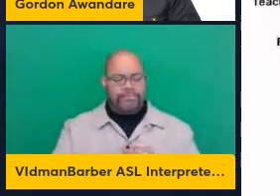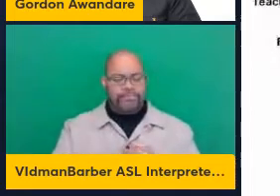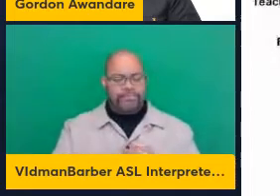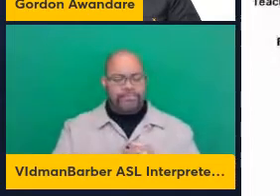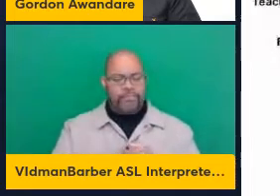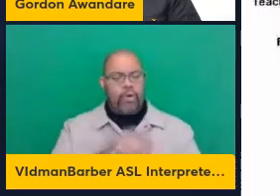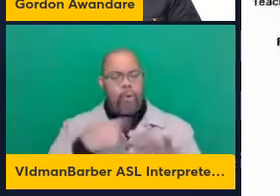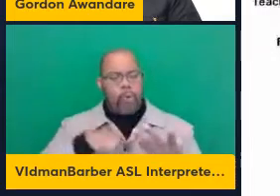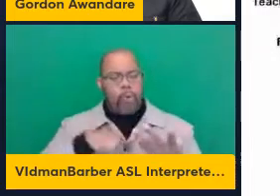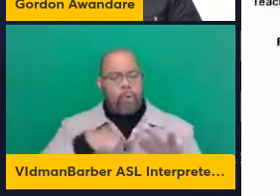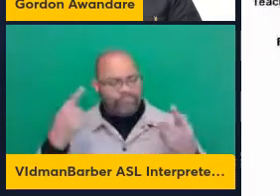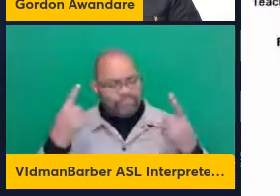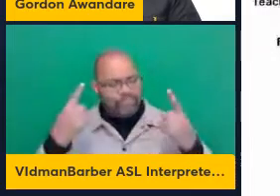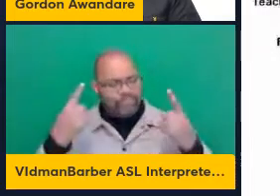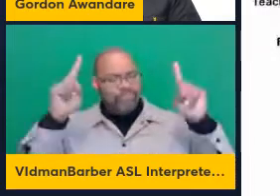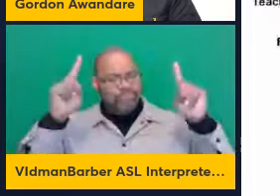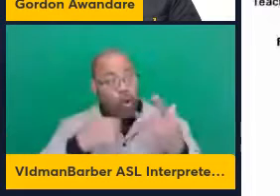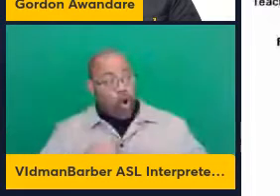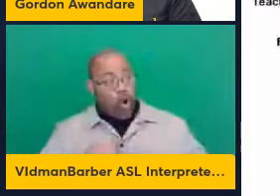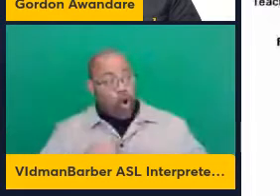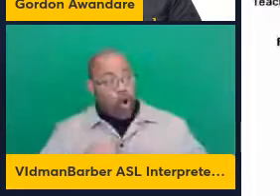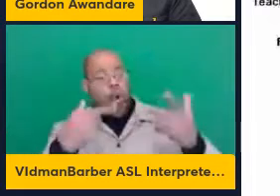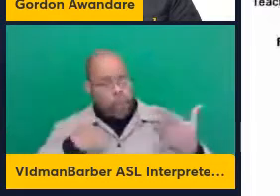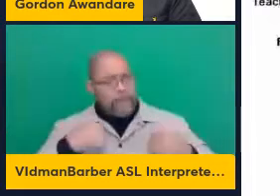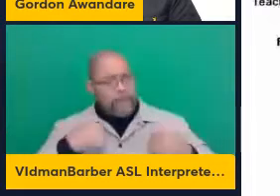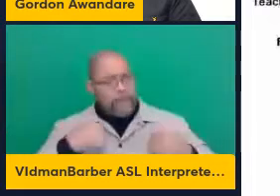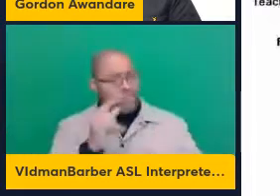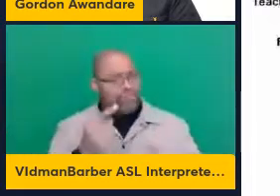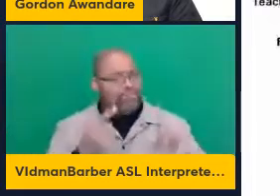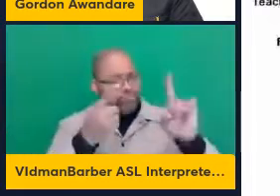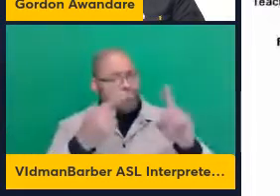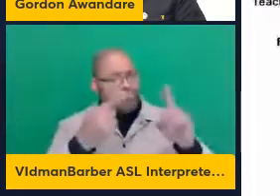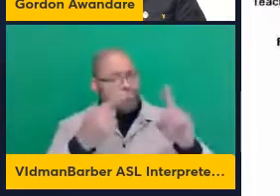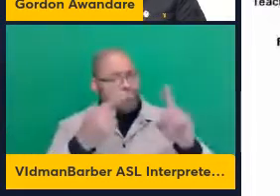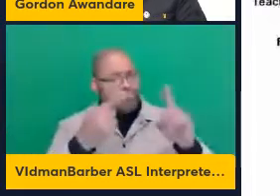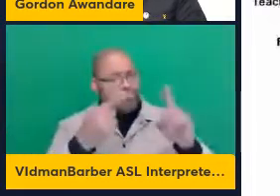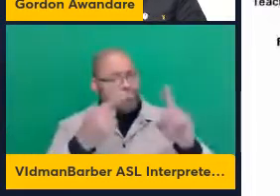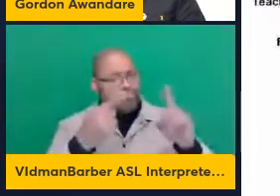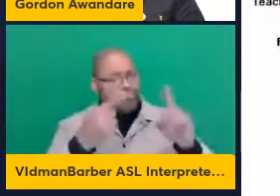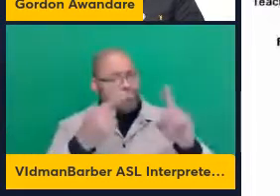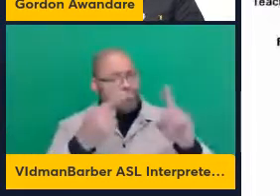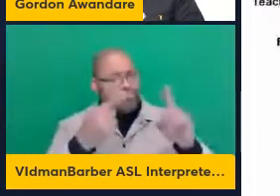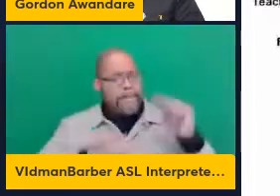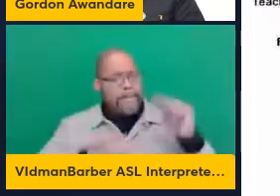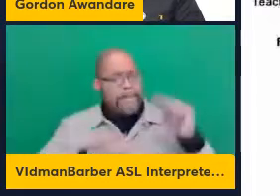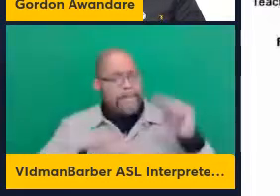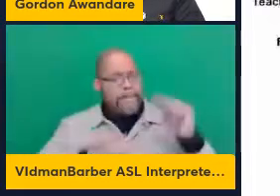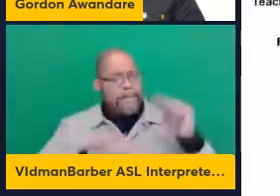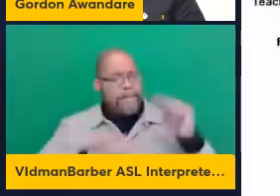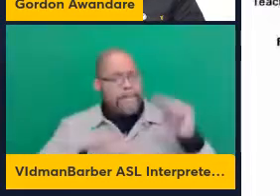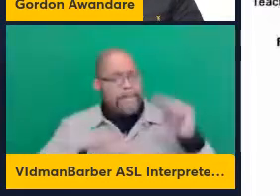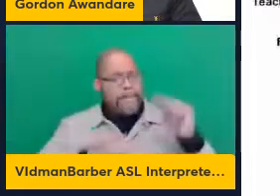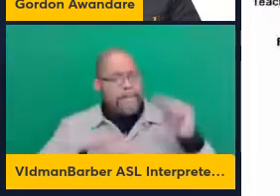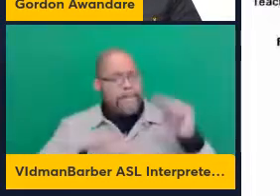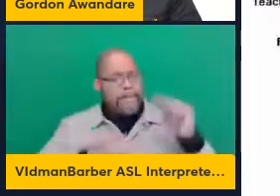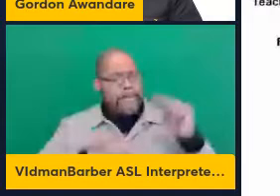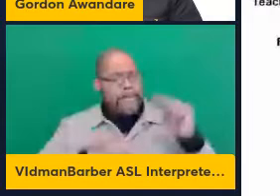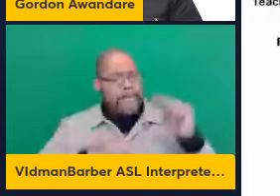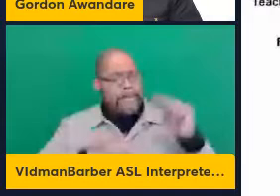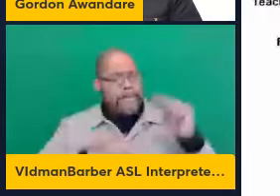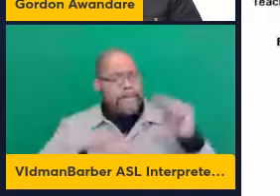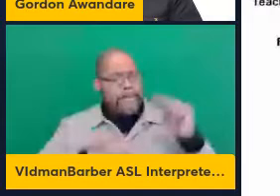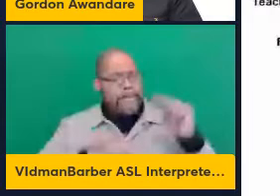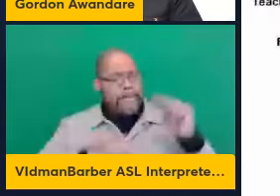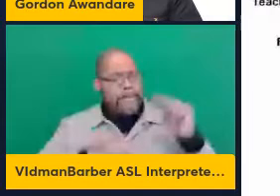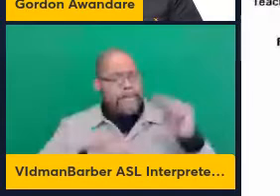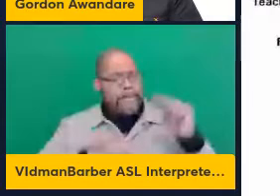we are achieving what we set out to do, which is to build the workforce for these particular areas. For the